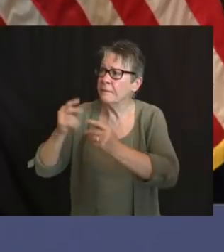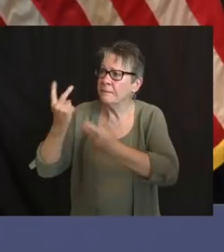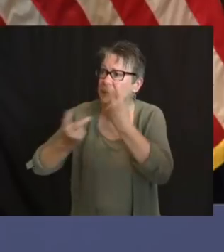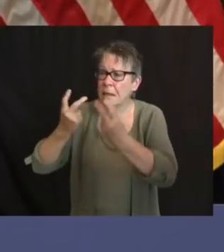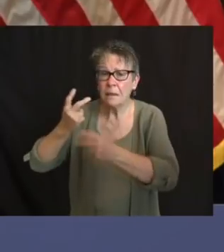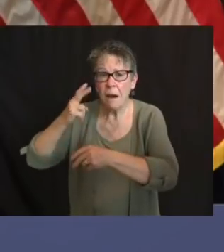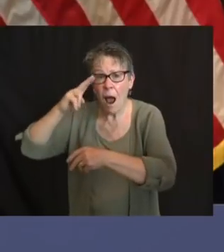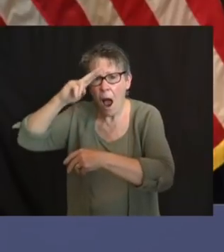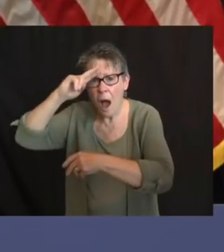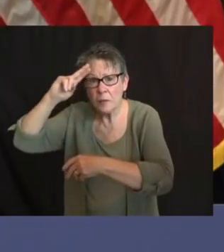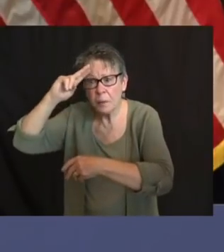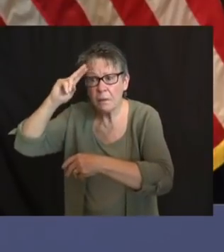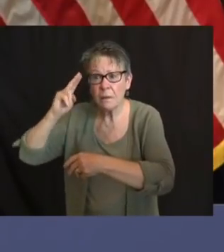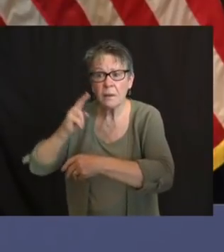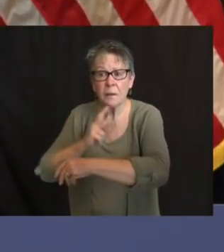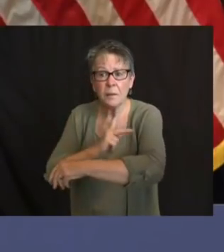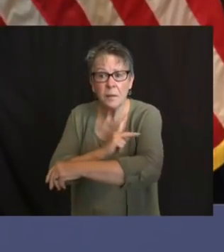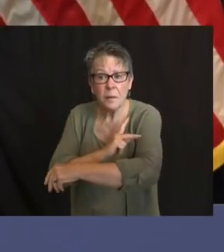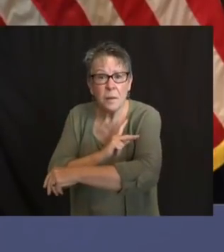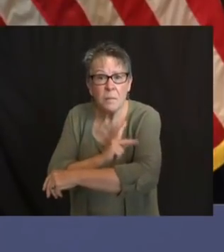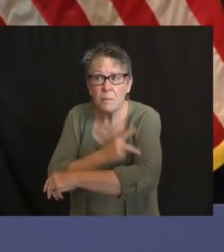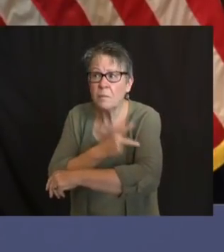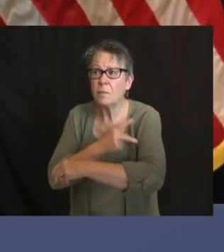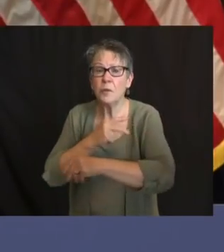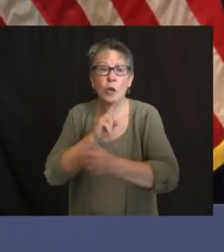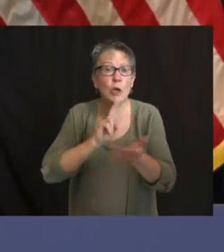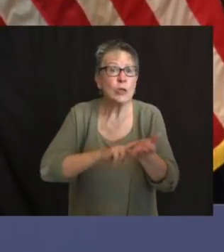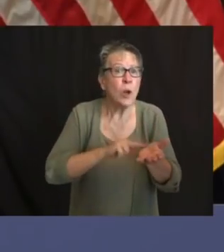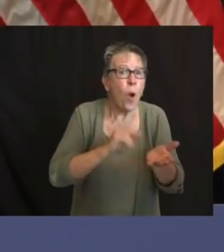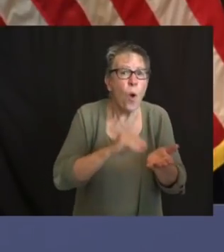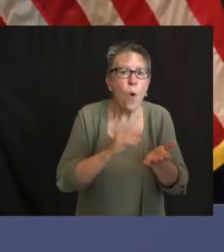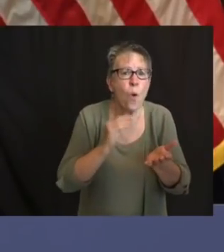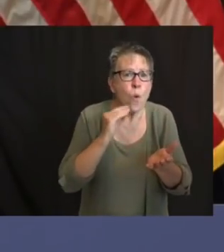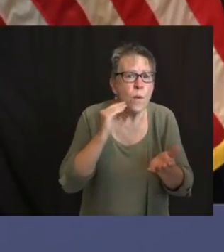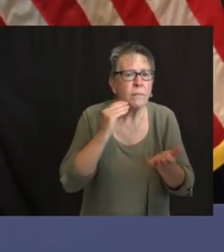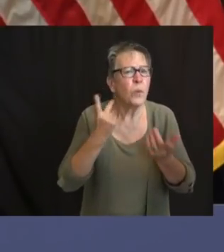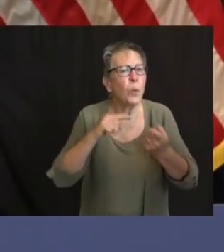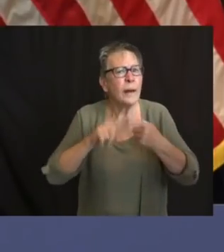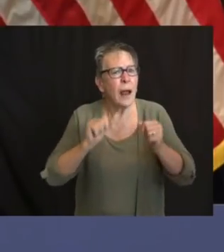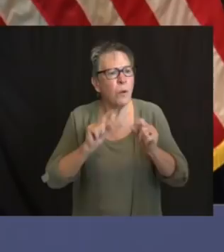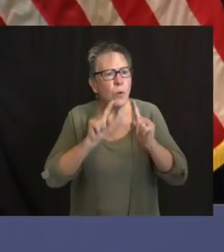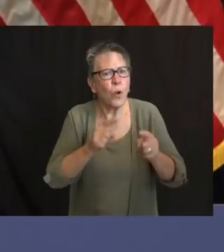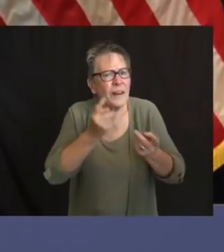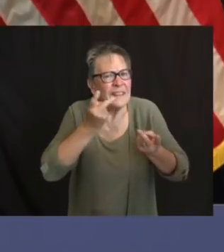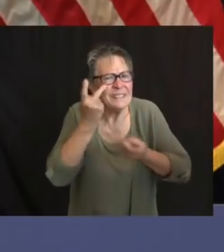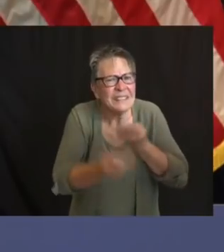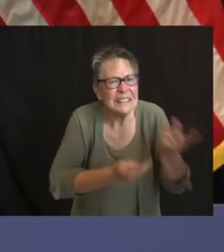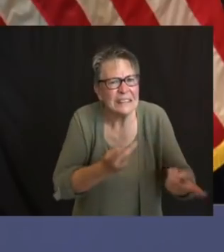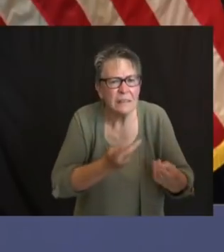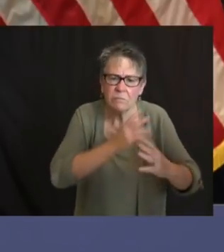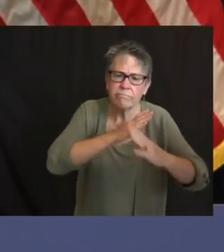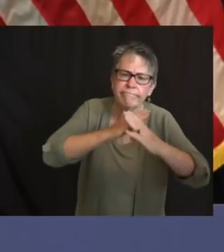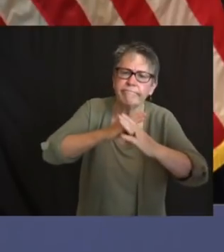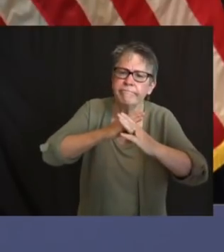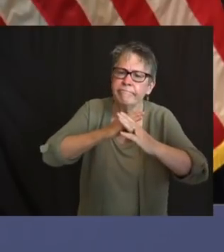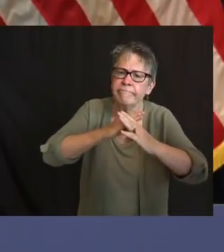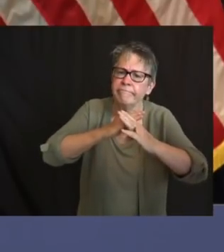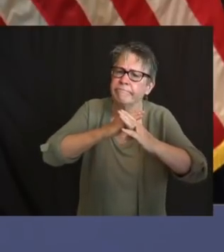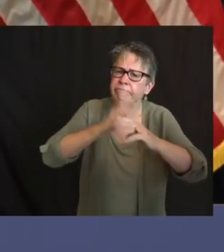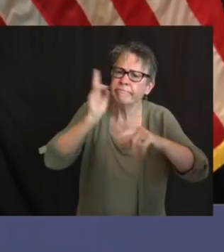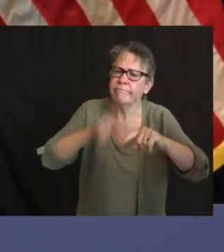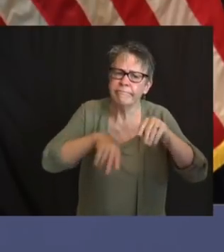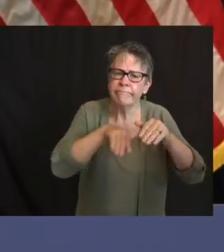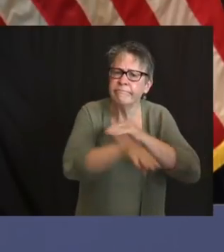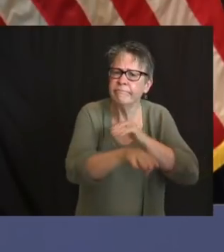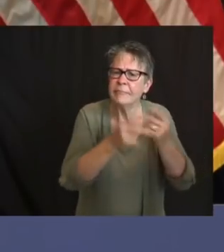I practice both medicine and law without a license in either. Matt, am I correct on that? That there's no technical legal consequence, but I think there's